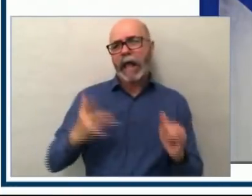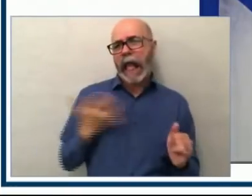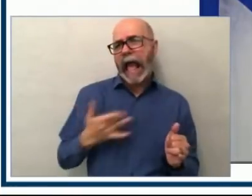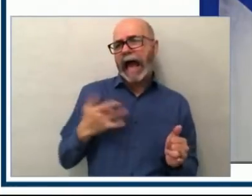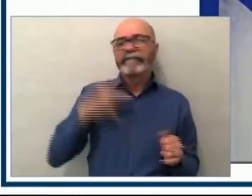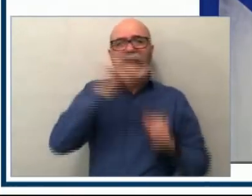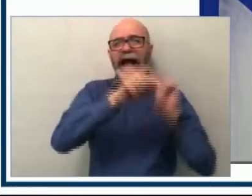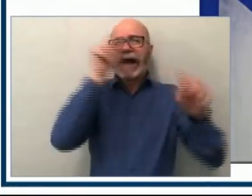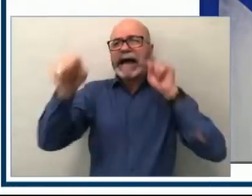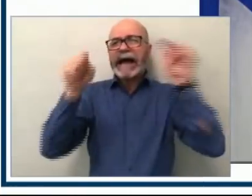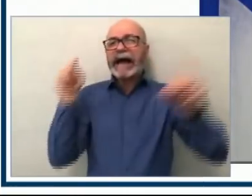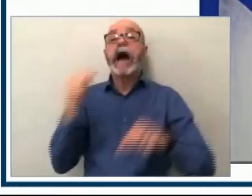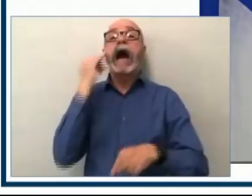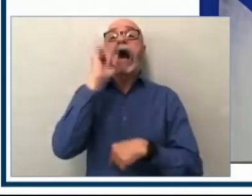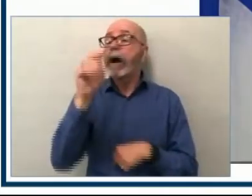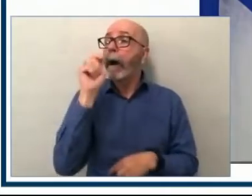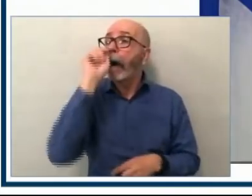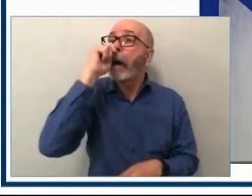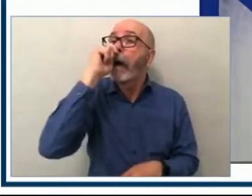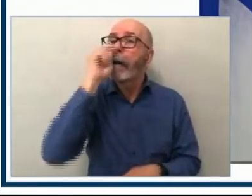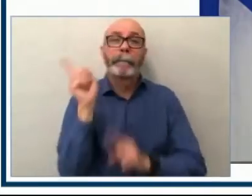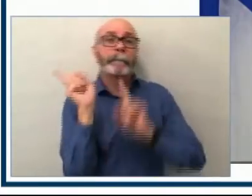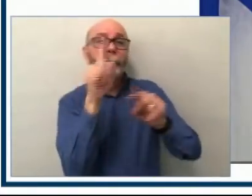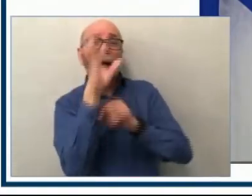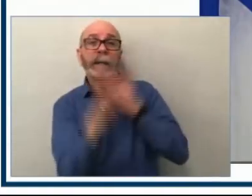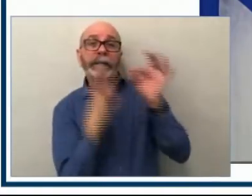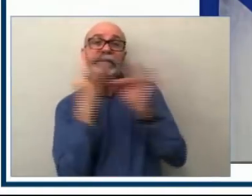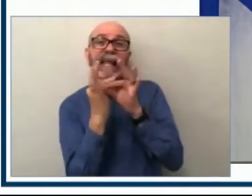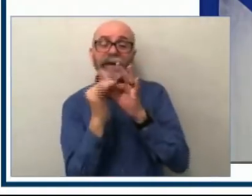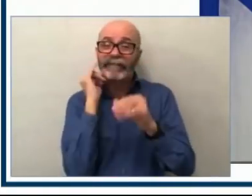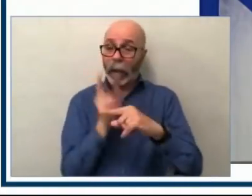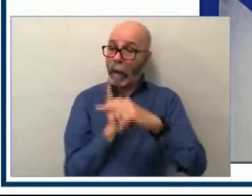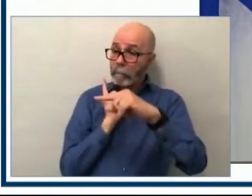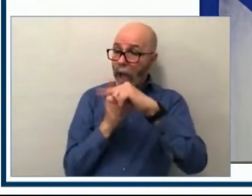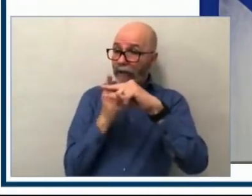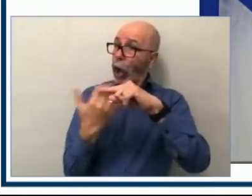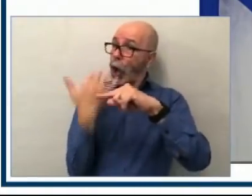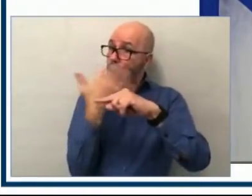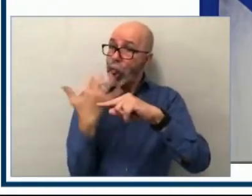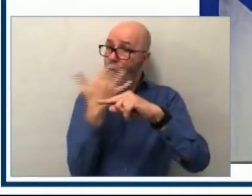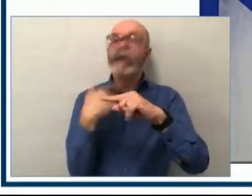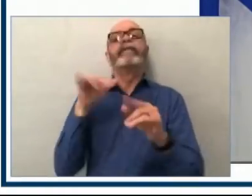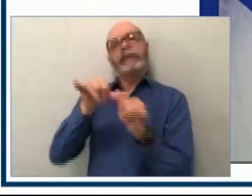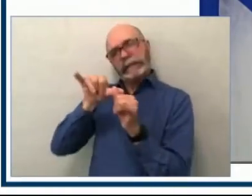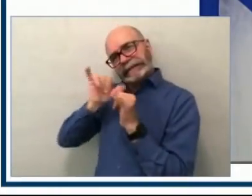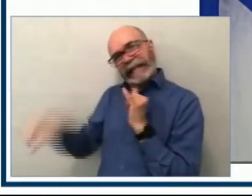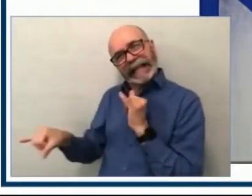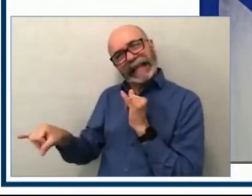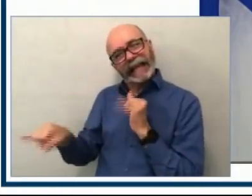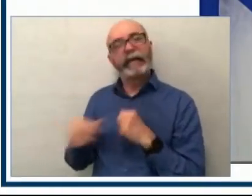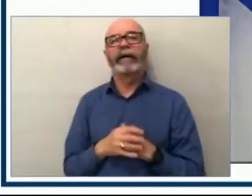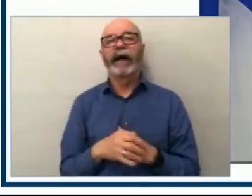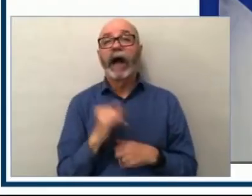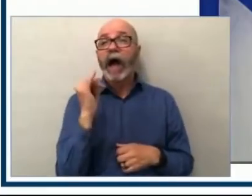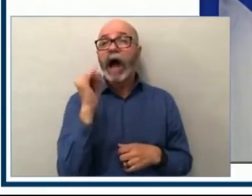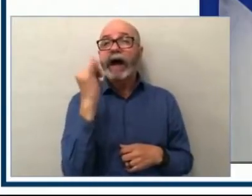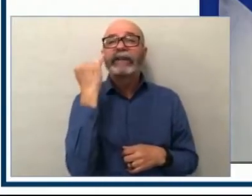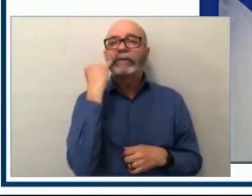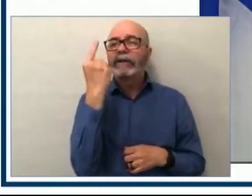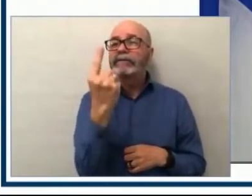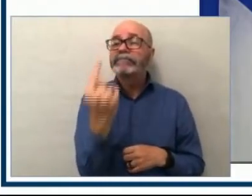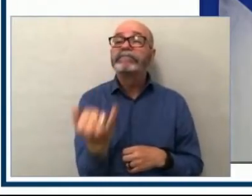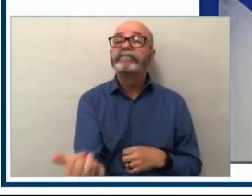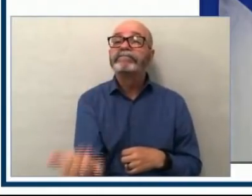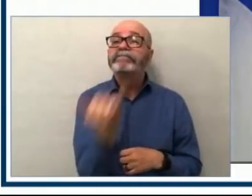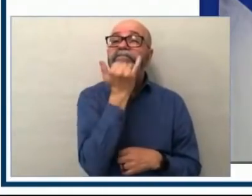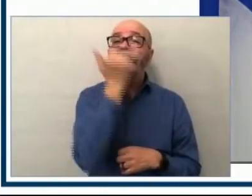all isolating, and we are grateful for that. But one slip, 1 day of complacency can turn a good